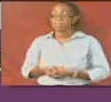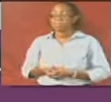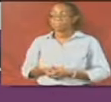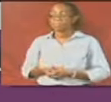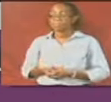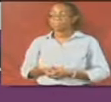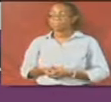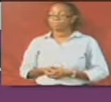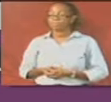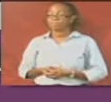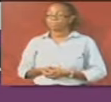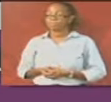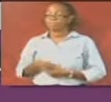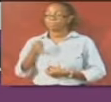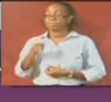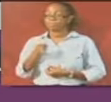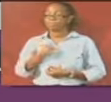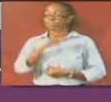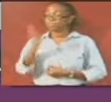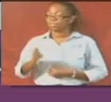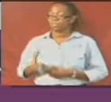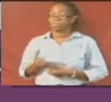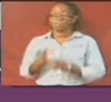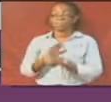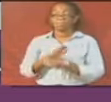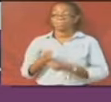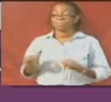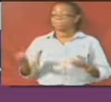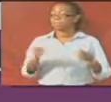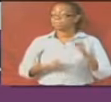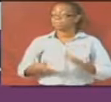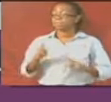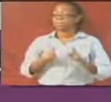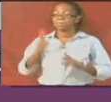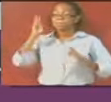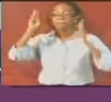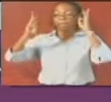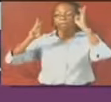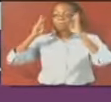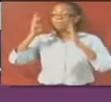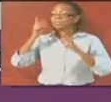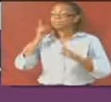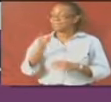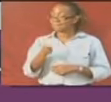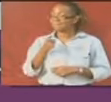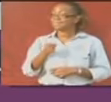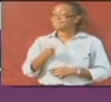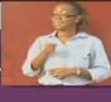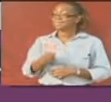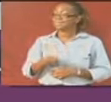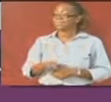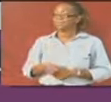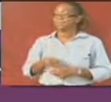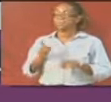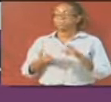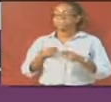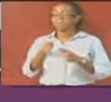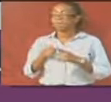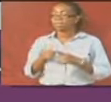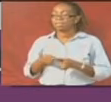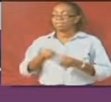is causing a lot of buzz and concern in the national community. So when then might we begin testing